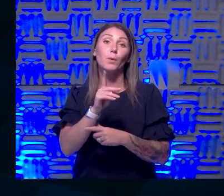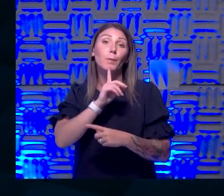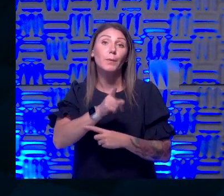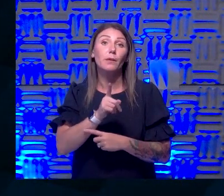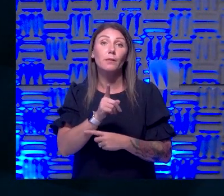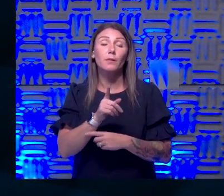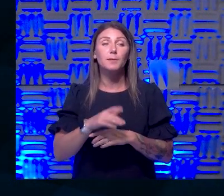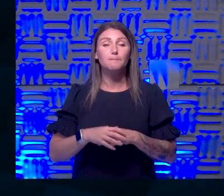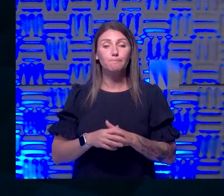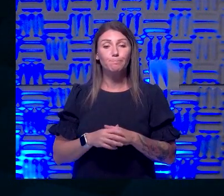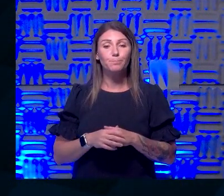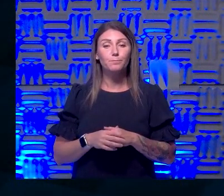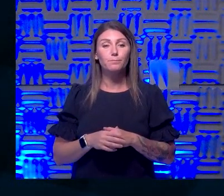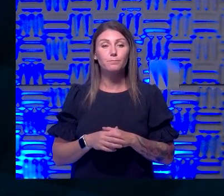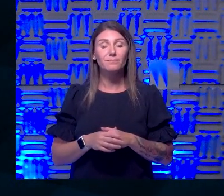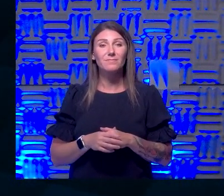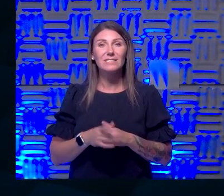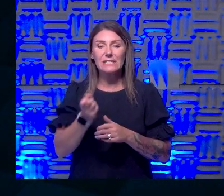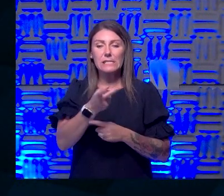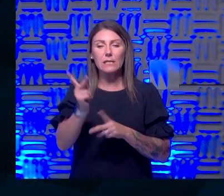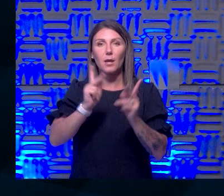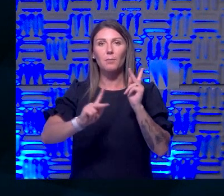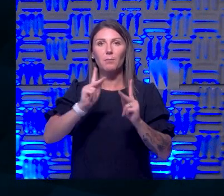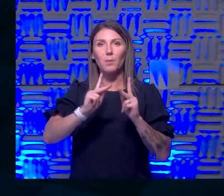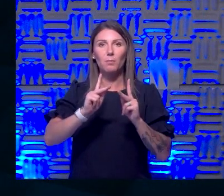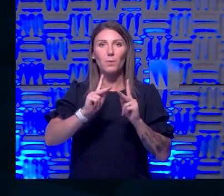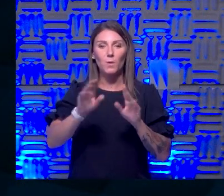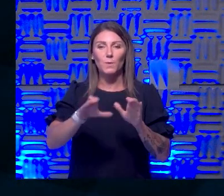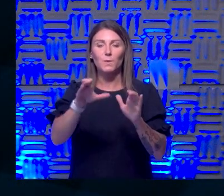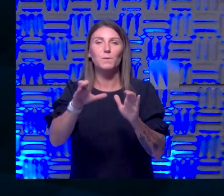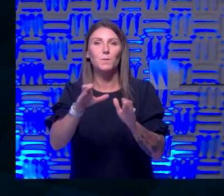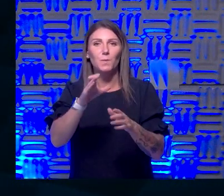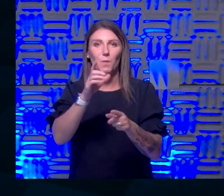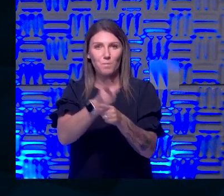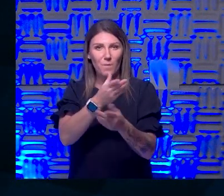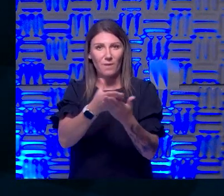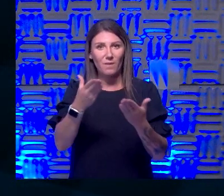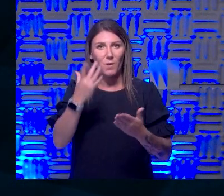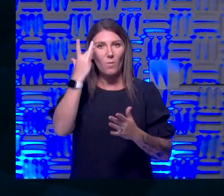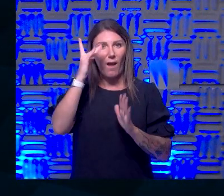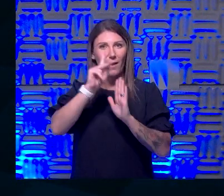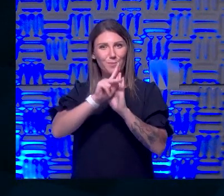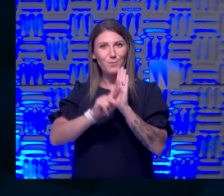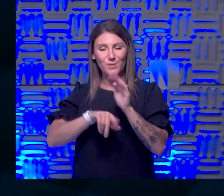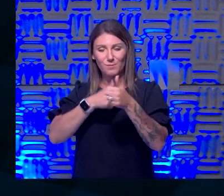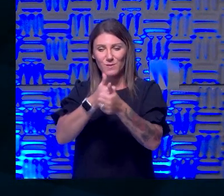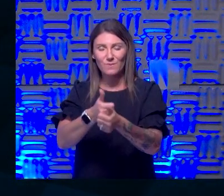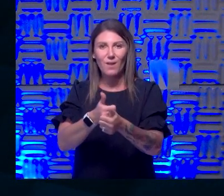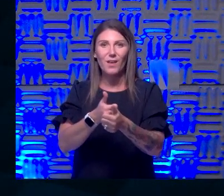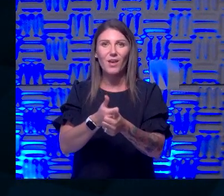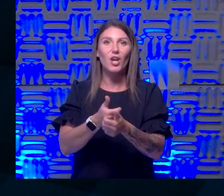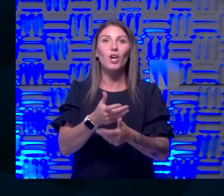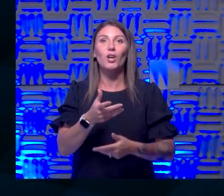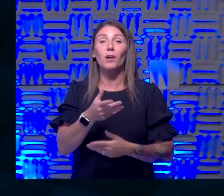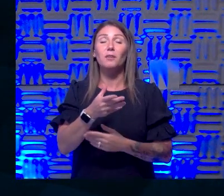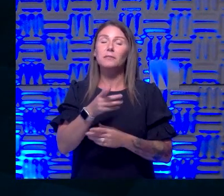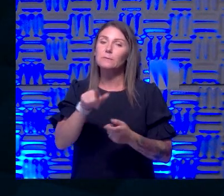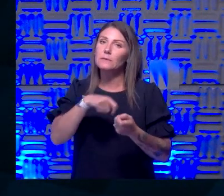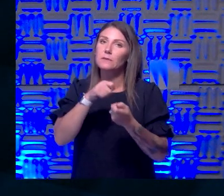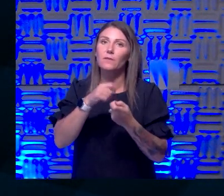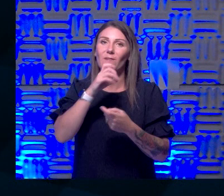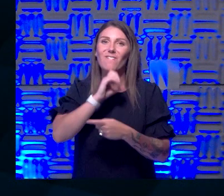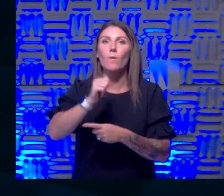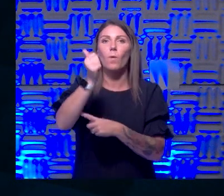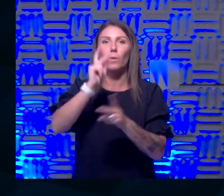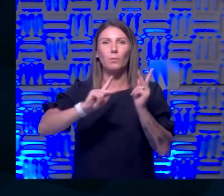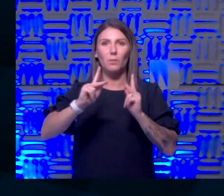there's, some people do the right thing because the principles are being adhered to. And there's a lot of people out there, particularly, I think, older people who themselves